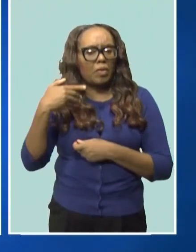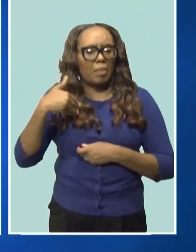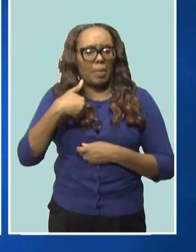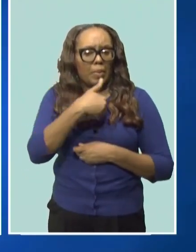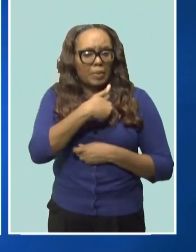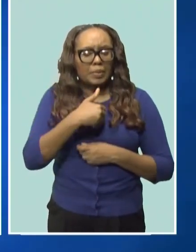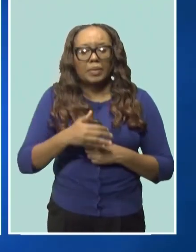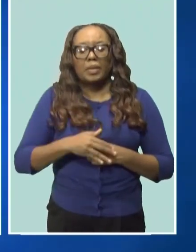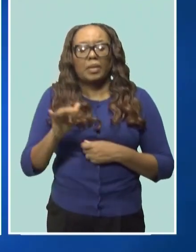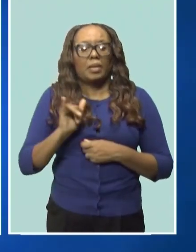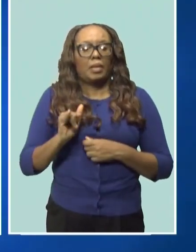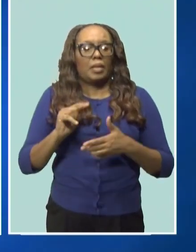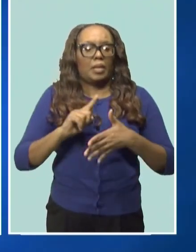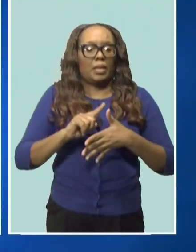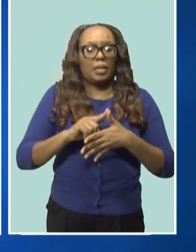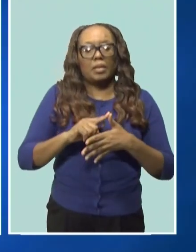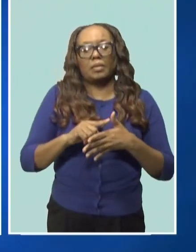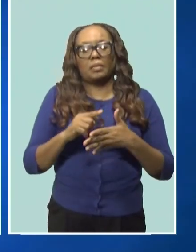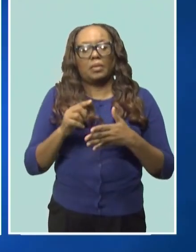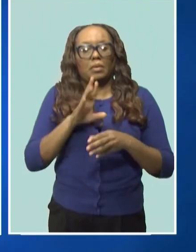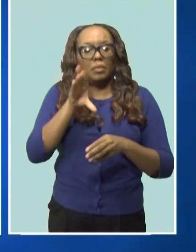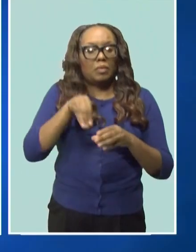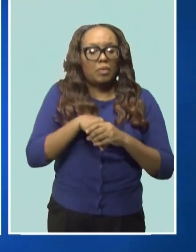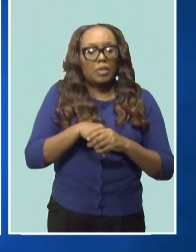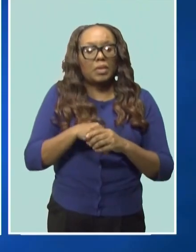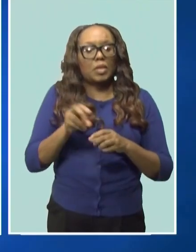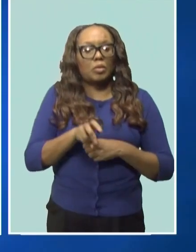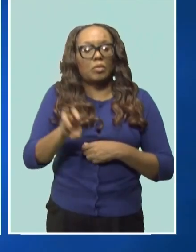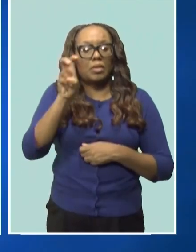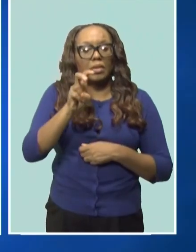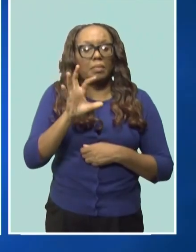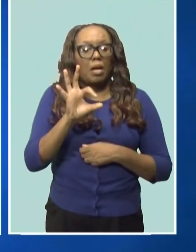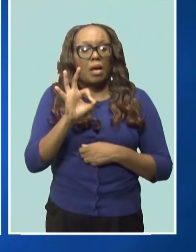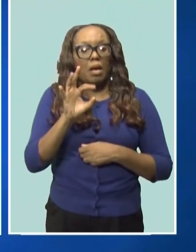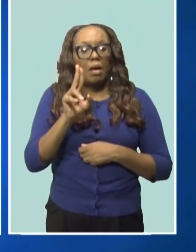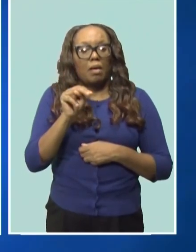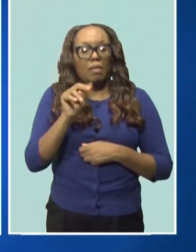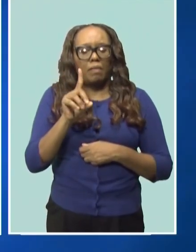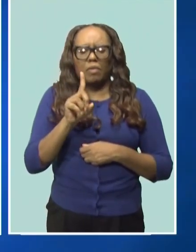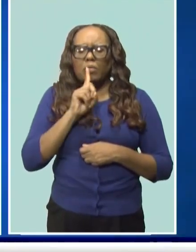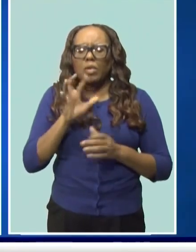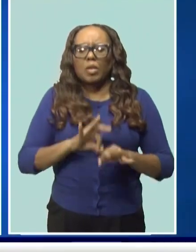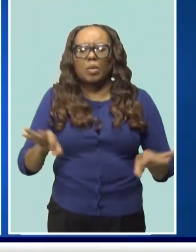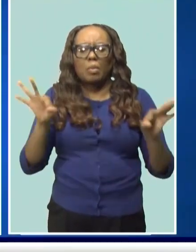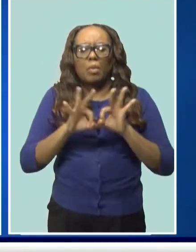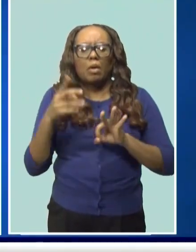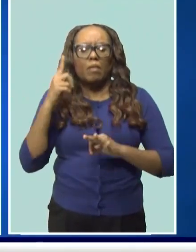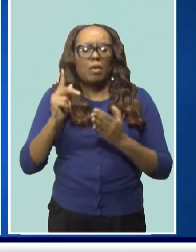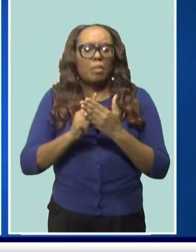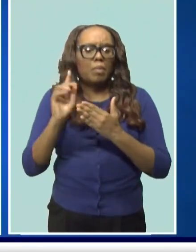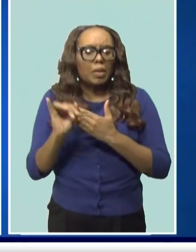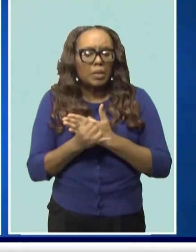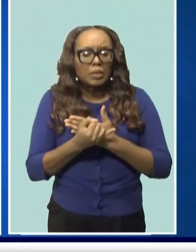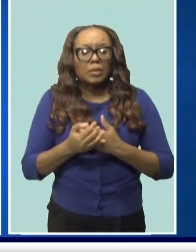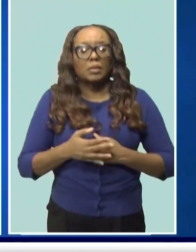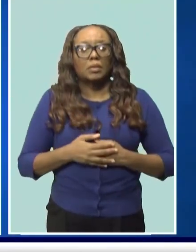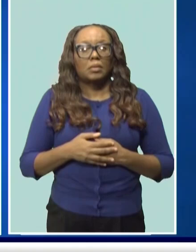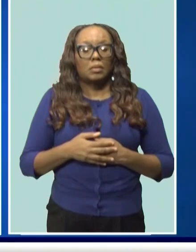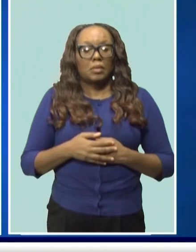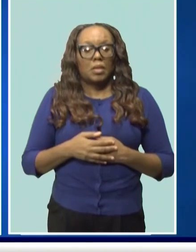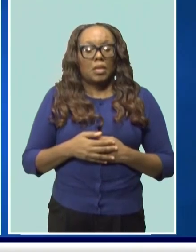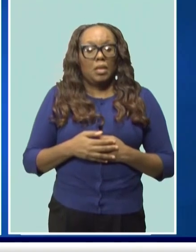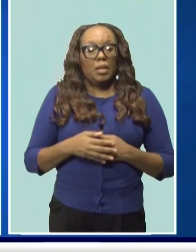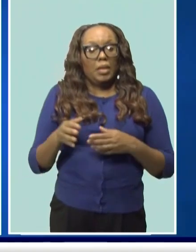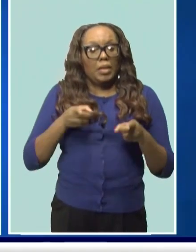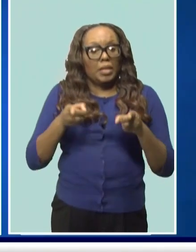building participation in our tourism fund, which is key to the BHCA funding its many projects on an annual basis. As you will have heard our